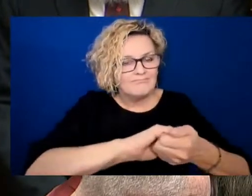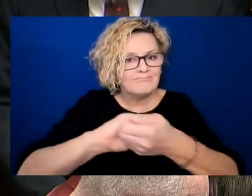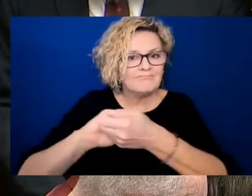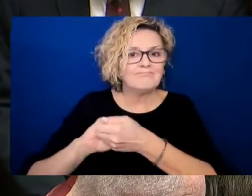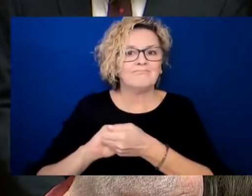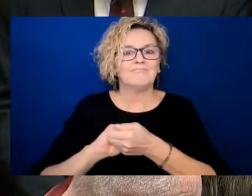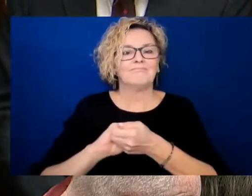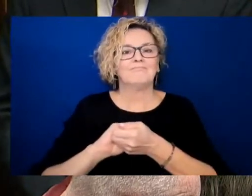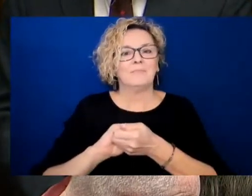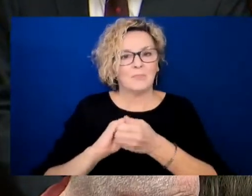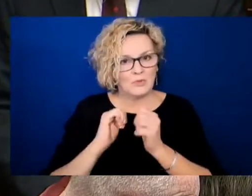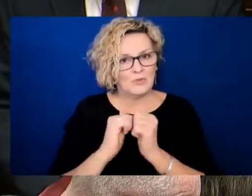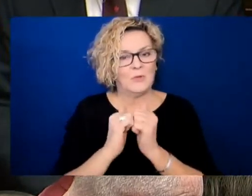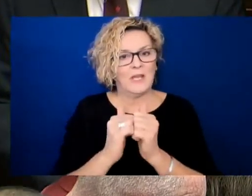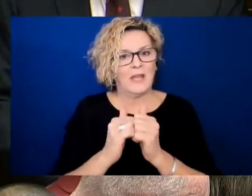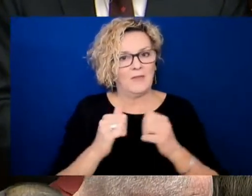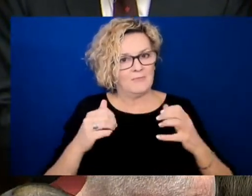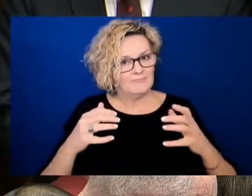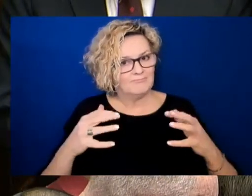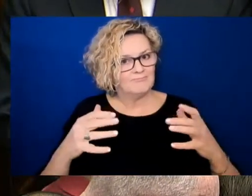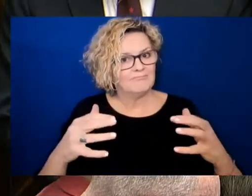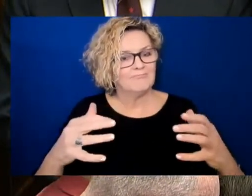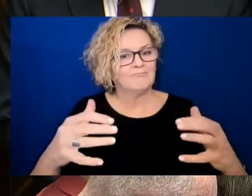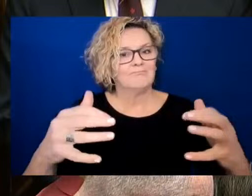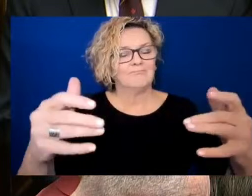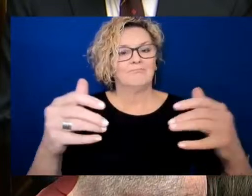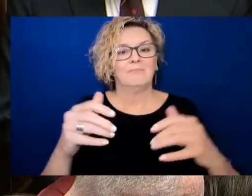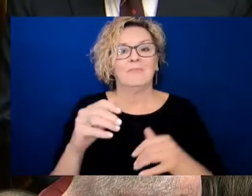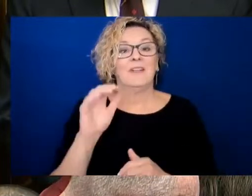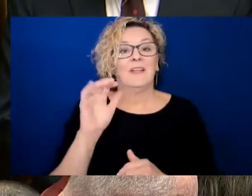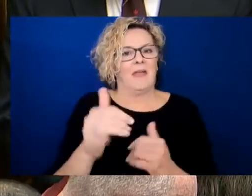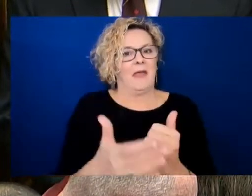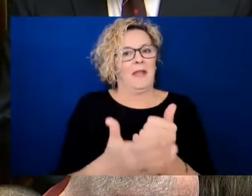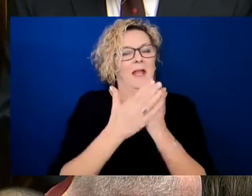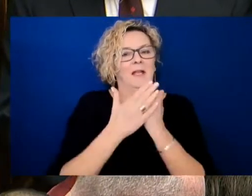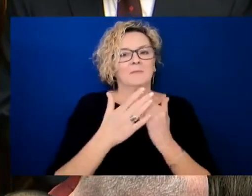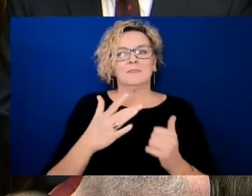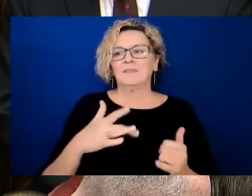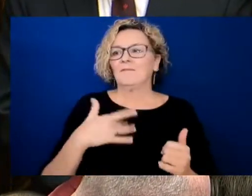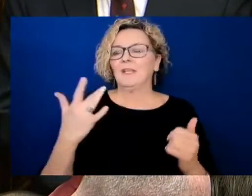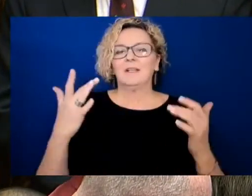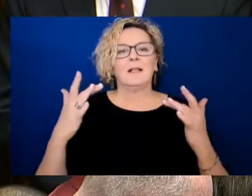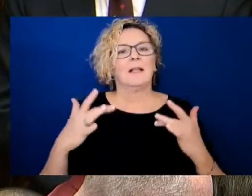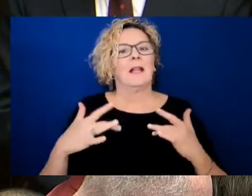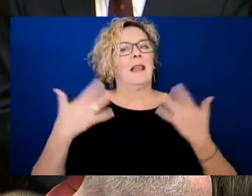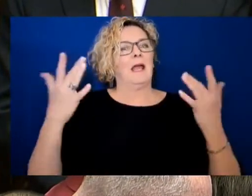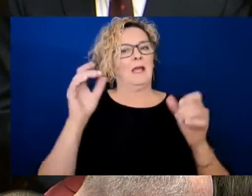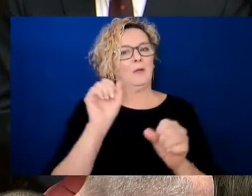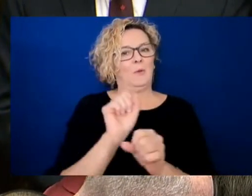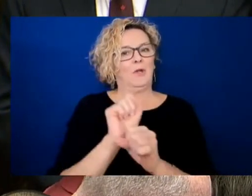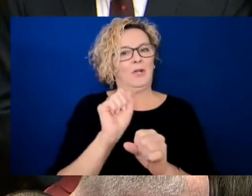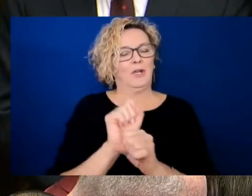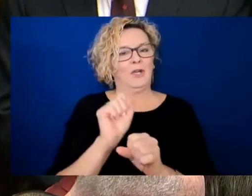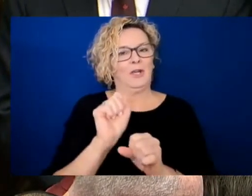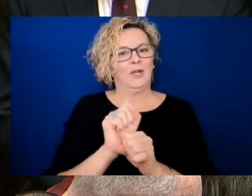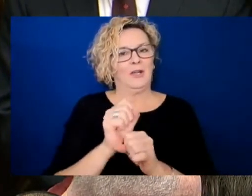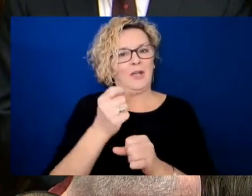because we're working with each other. Because in this life, there's no room for any judgmental